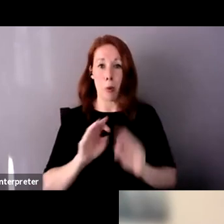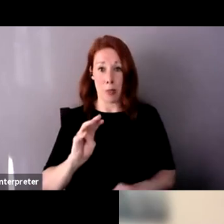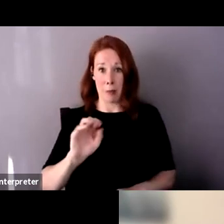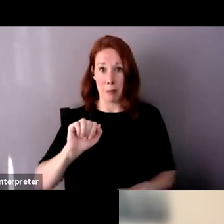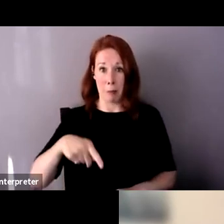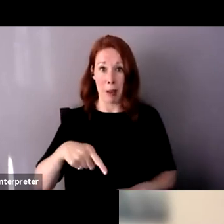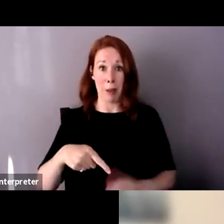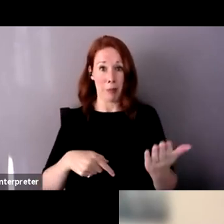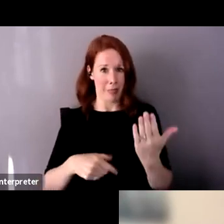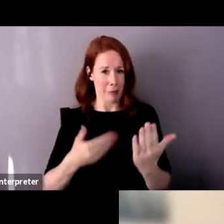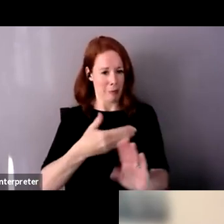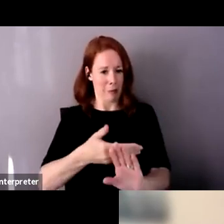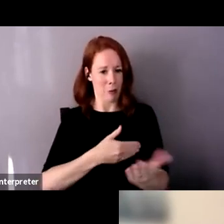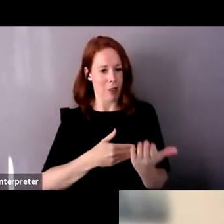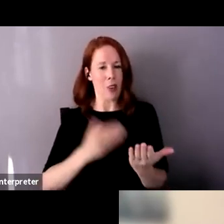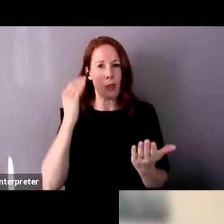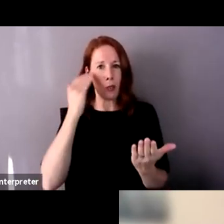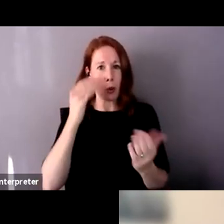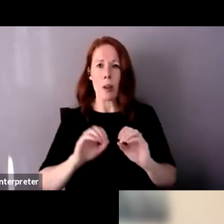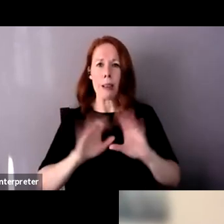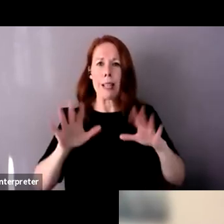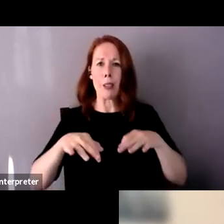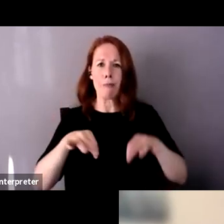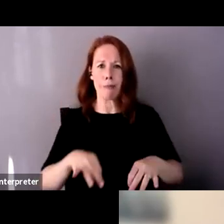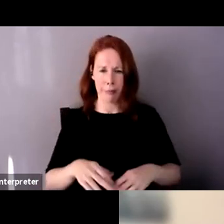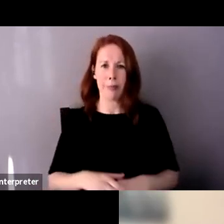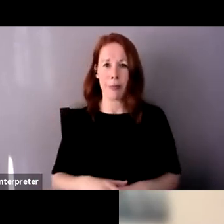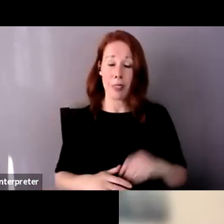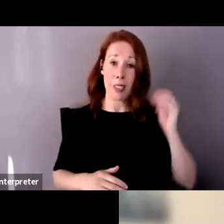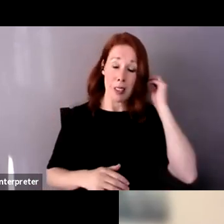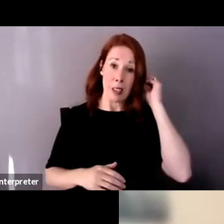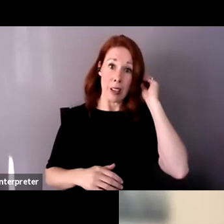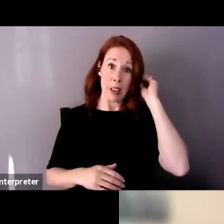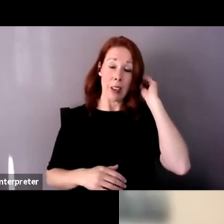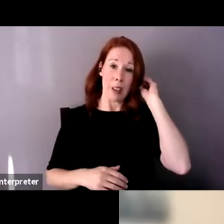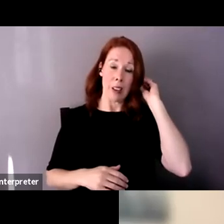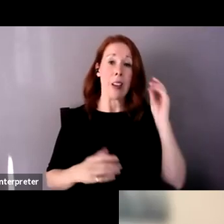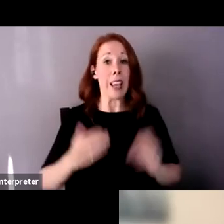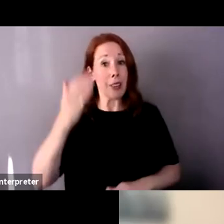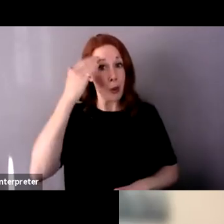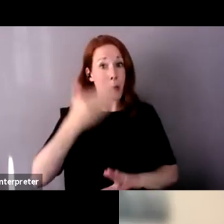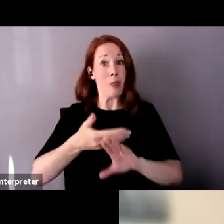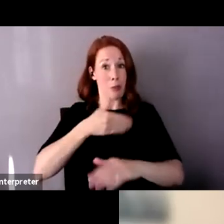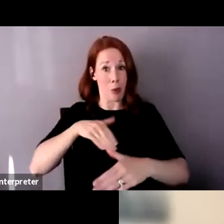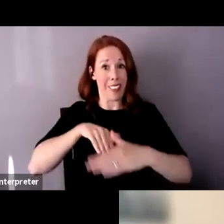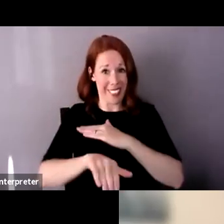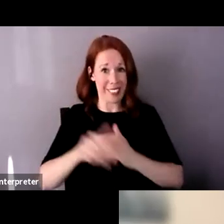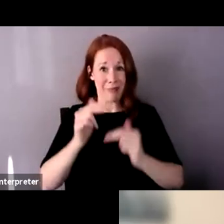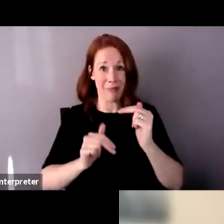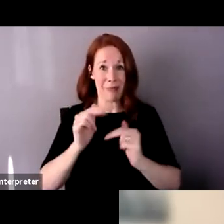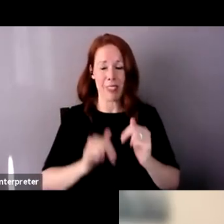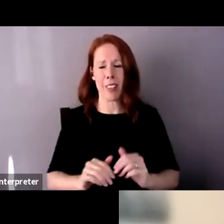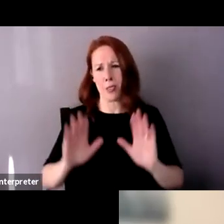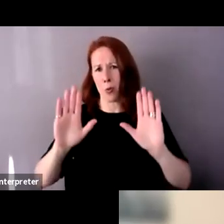is just really helpful, having clear directions and also maybe knowing that before you start to enter those spaces. So yeah, I really